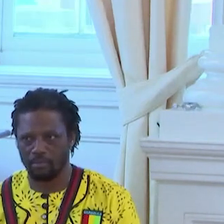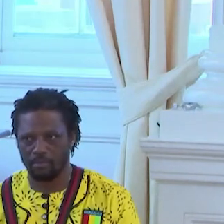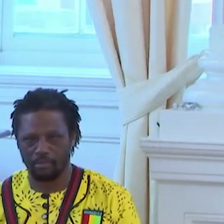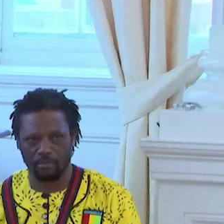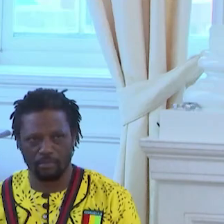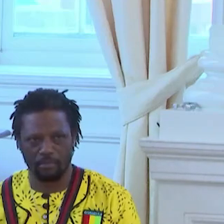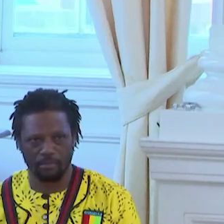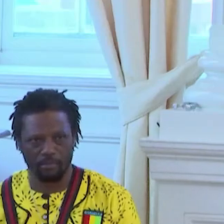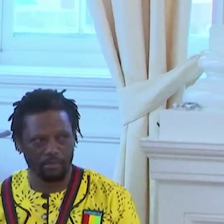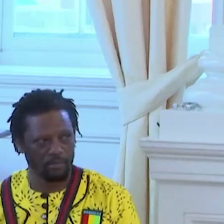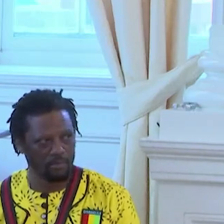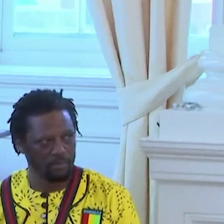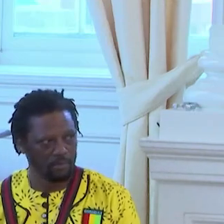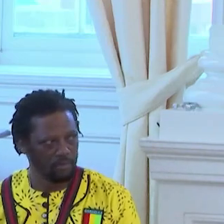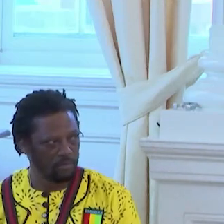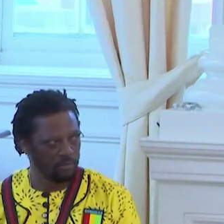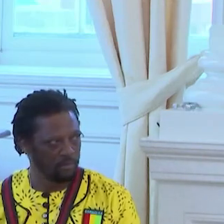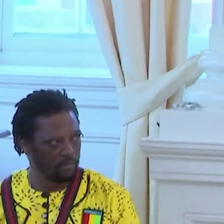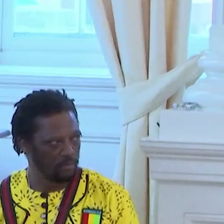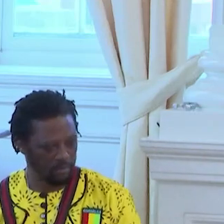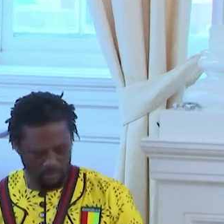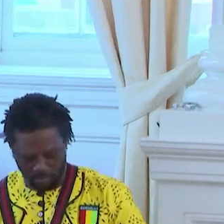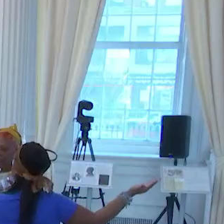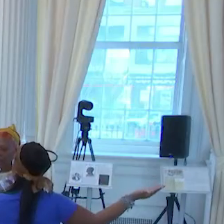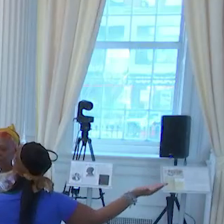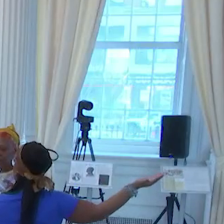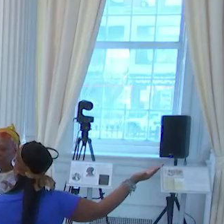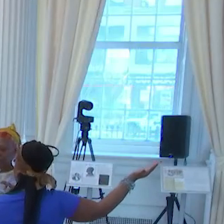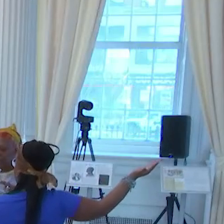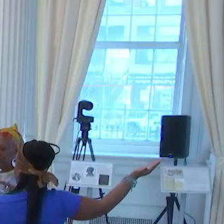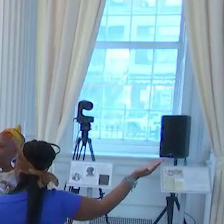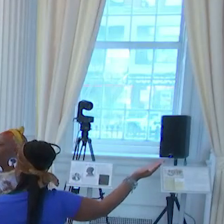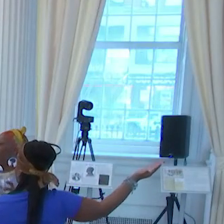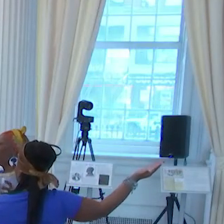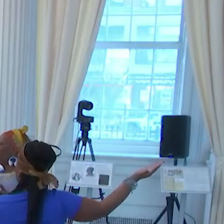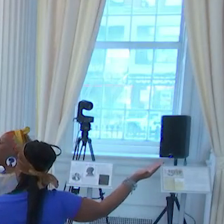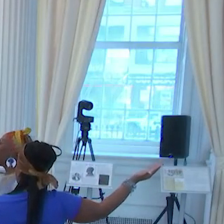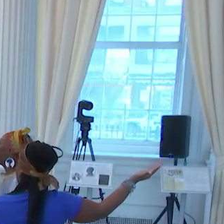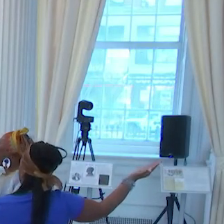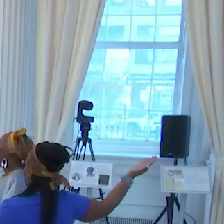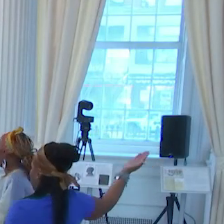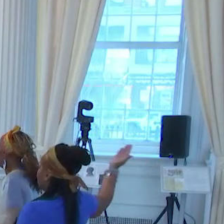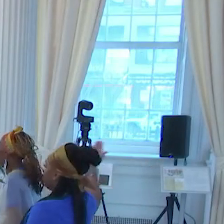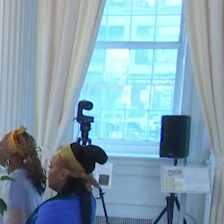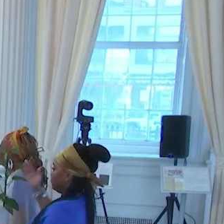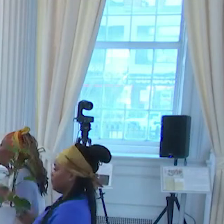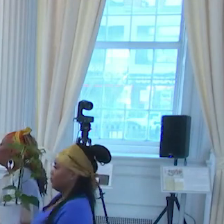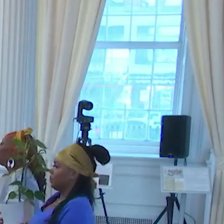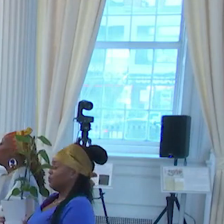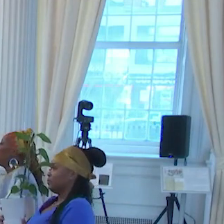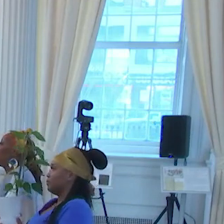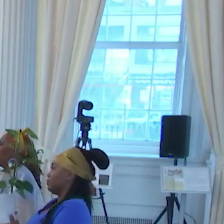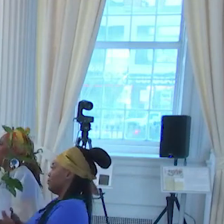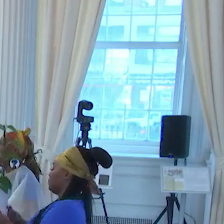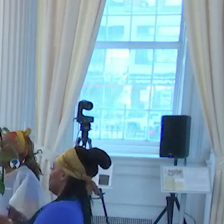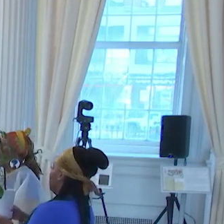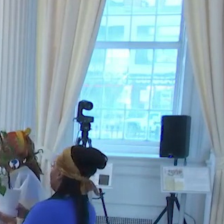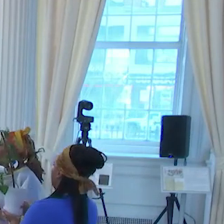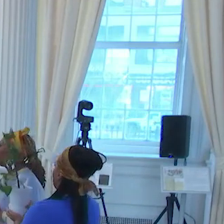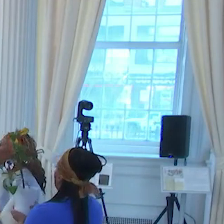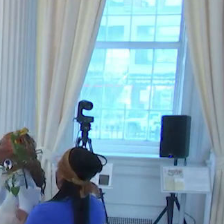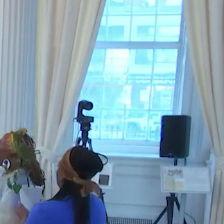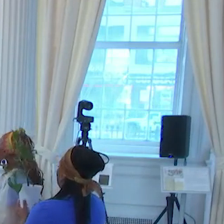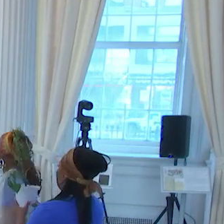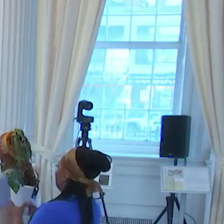hurt. To our Creator, say Ashe. Ashe. You could put your hands down. In